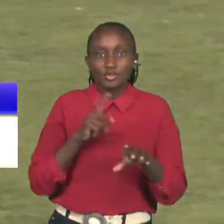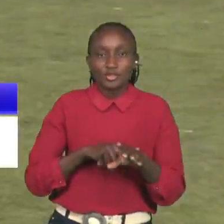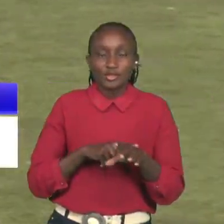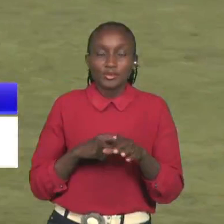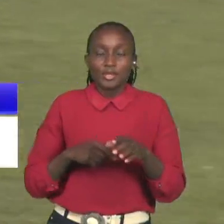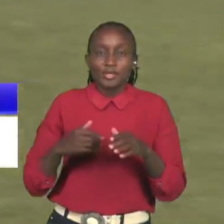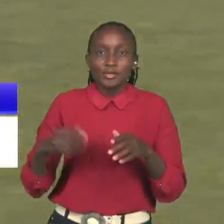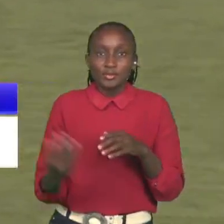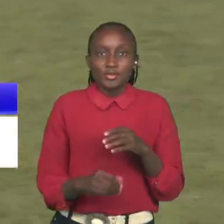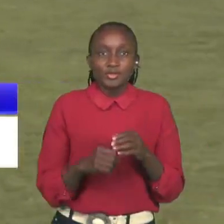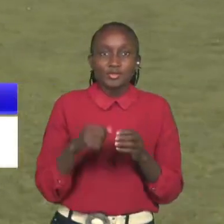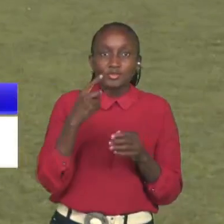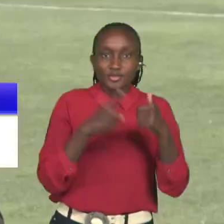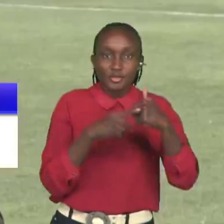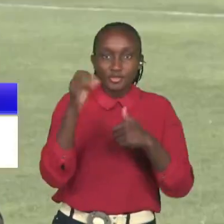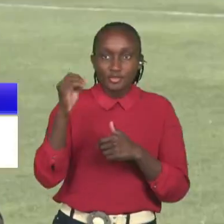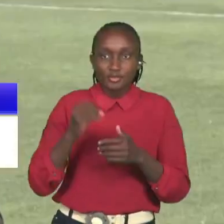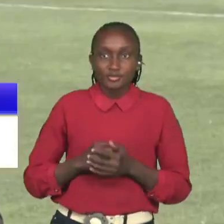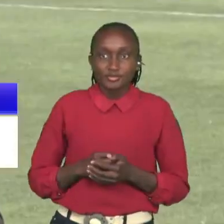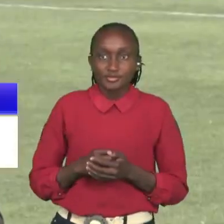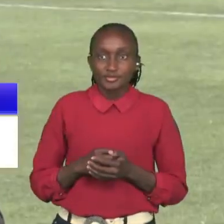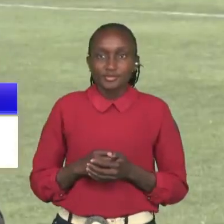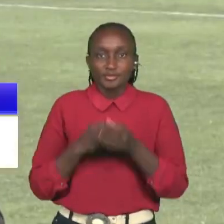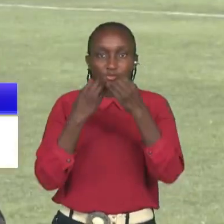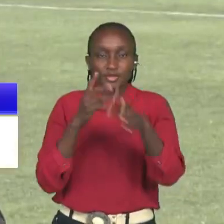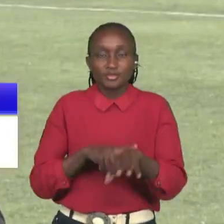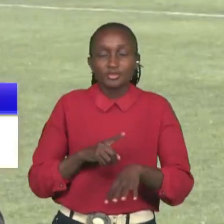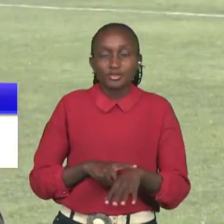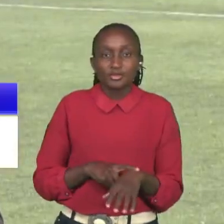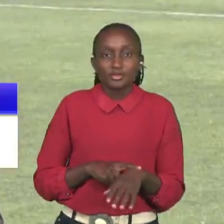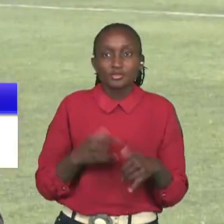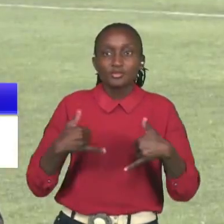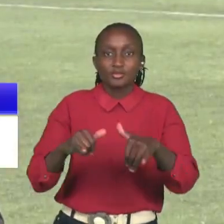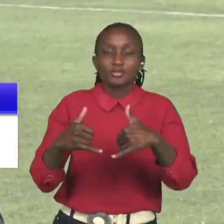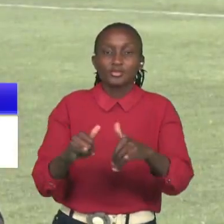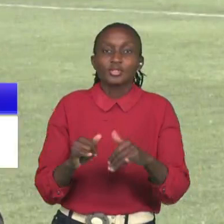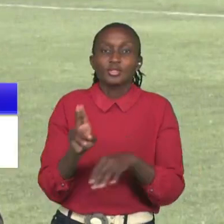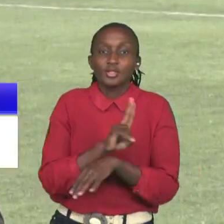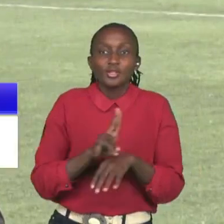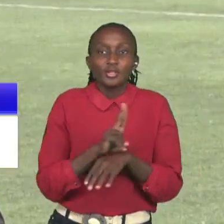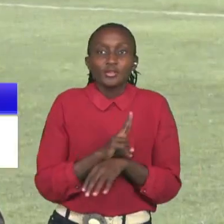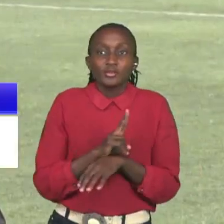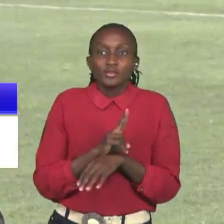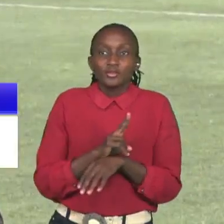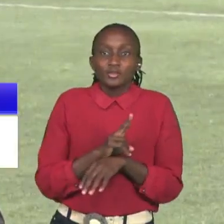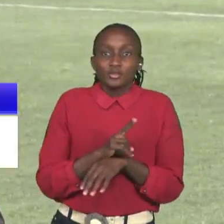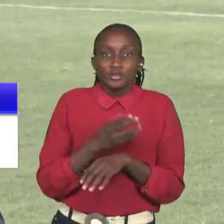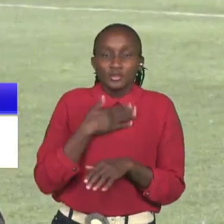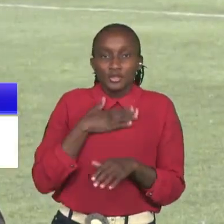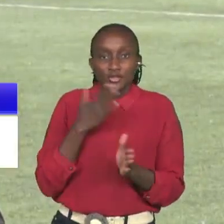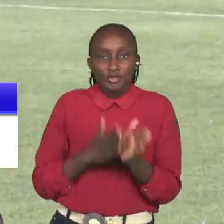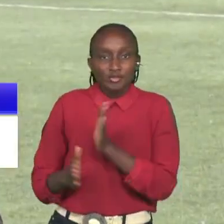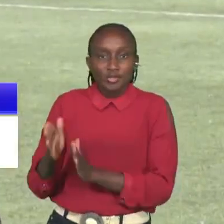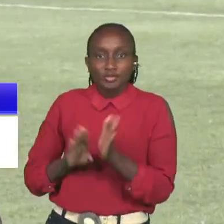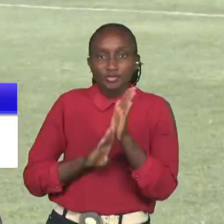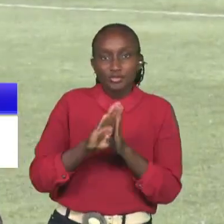also on aggregate. Jaribu kuangalia mara mingi tumejaribu kutumia zile flanks kuweza kudevelop attack